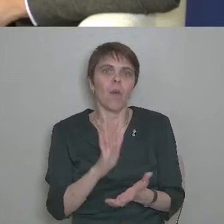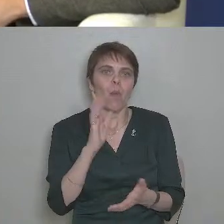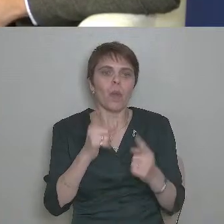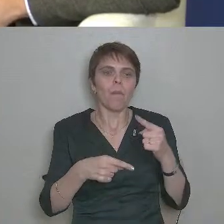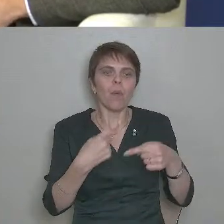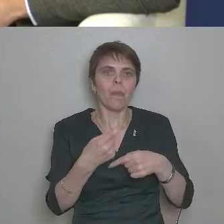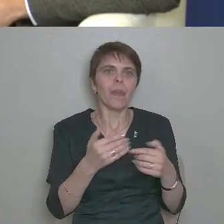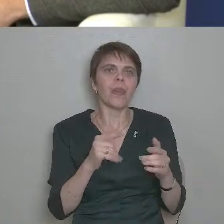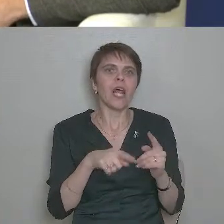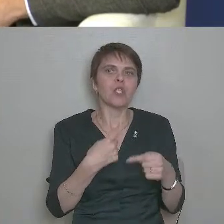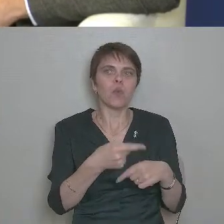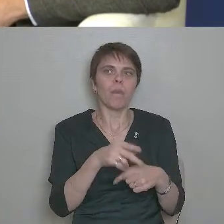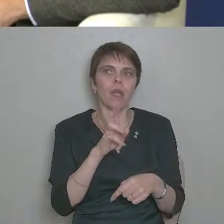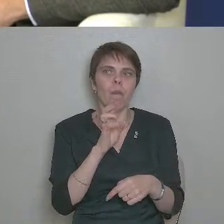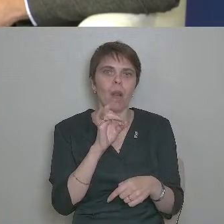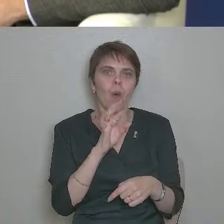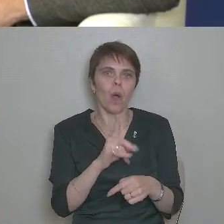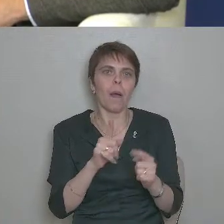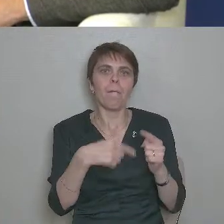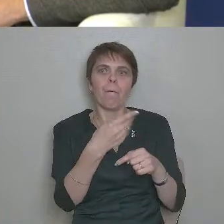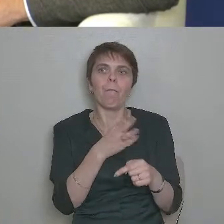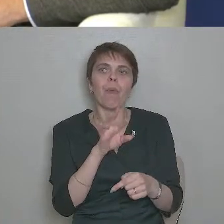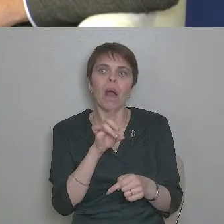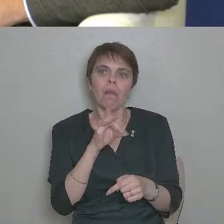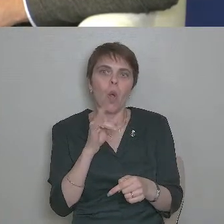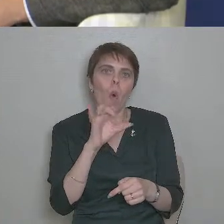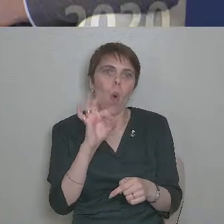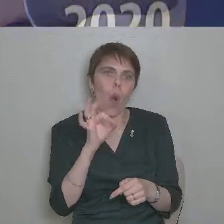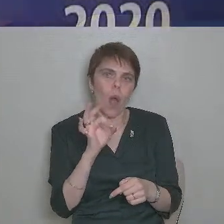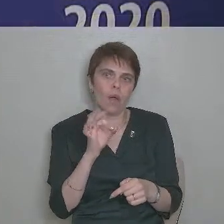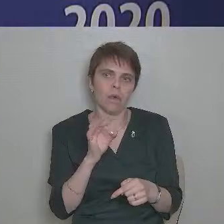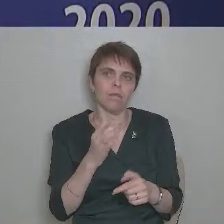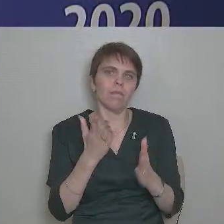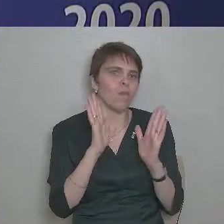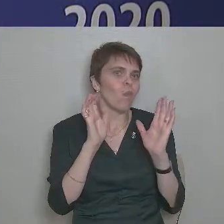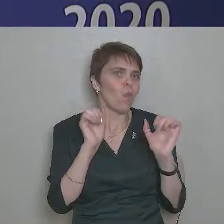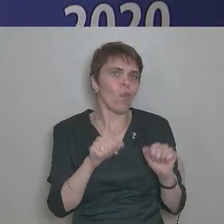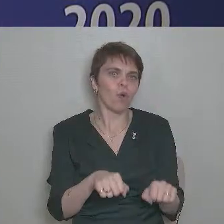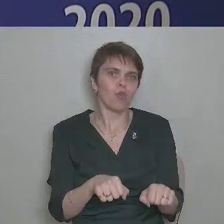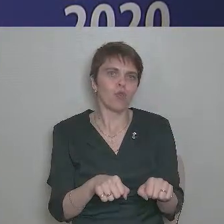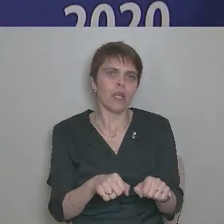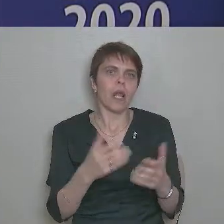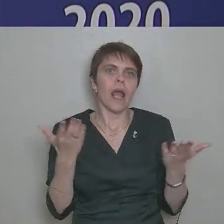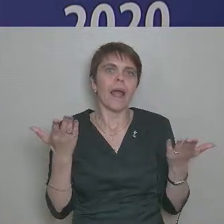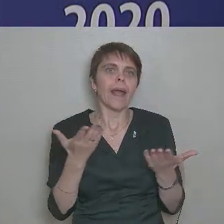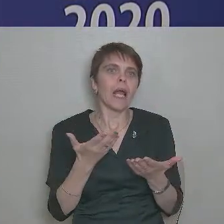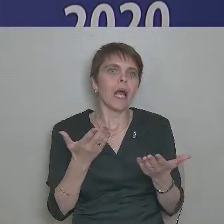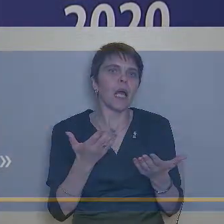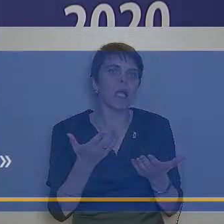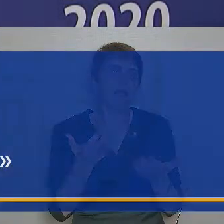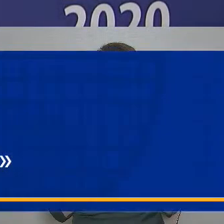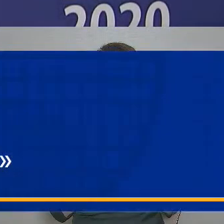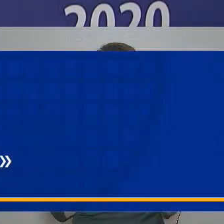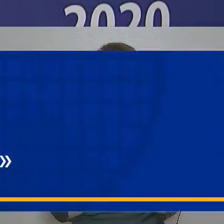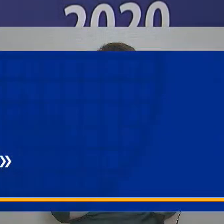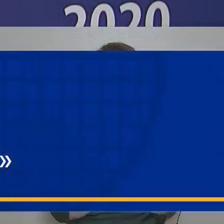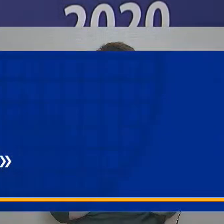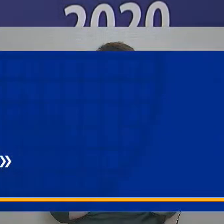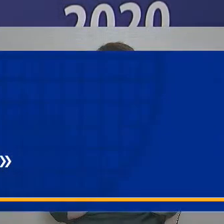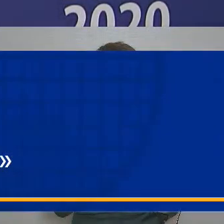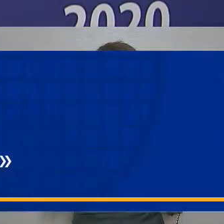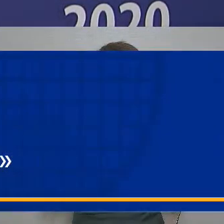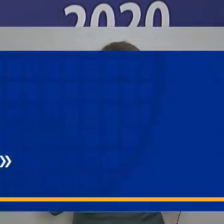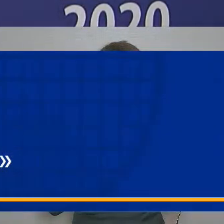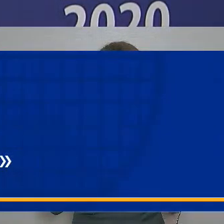very interesting. Hope that our listeners and viewers also are interested in these topics. Let us start the next presentation.